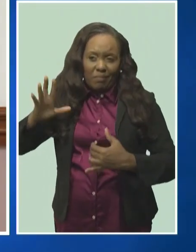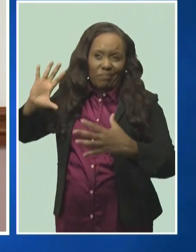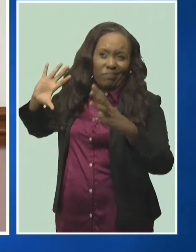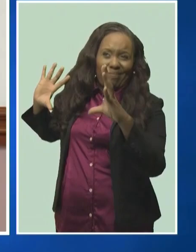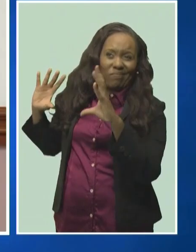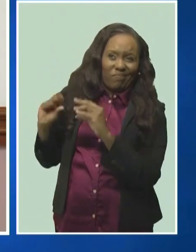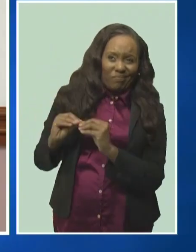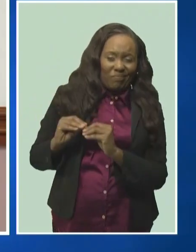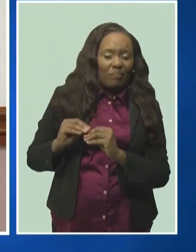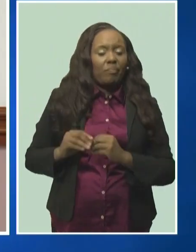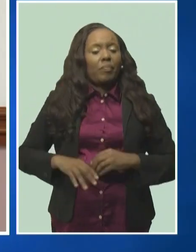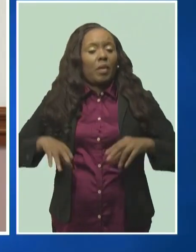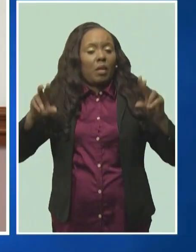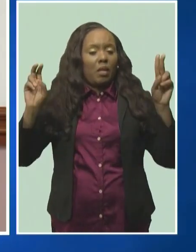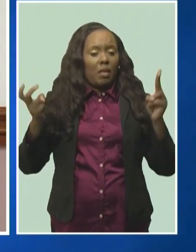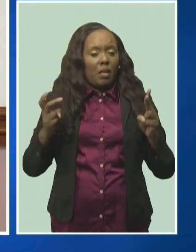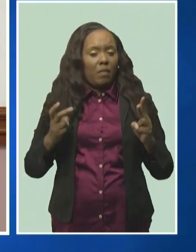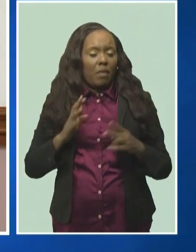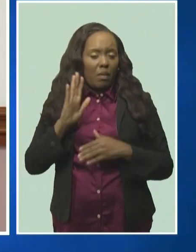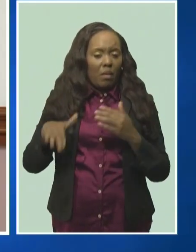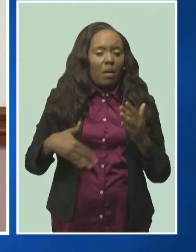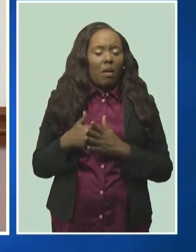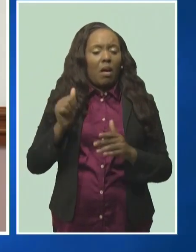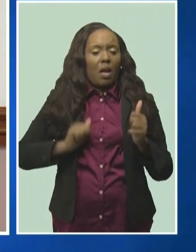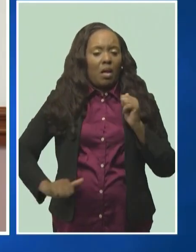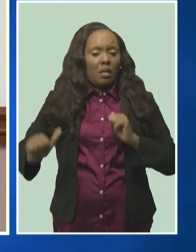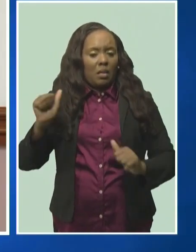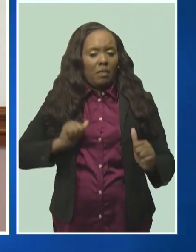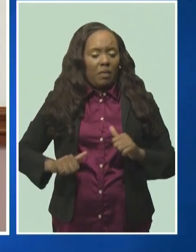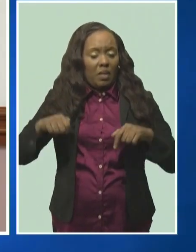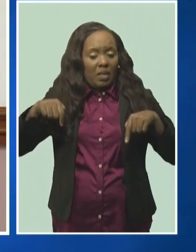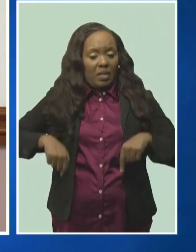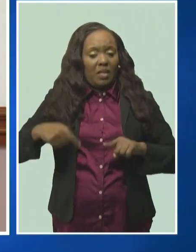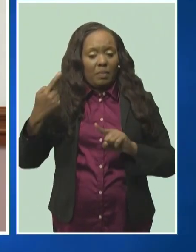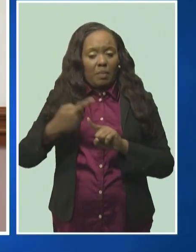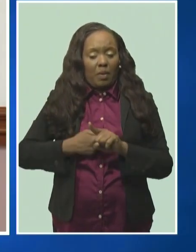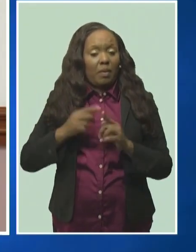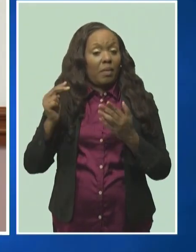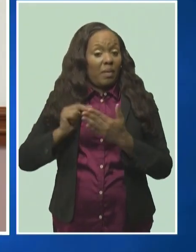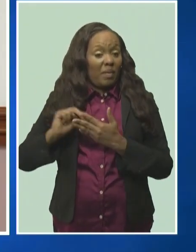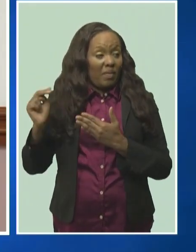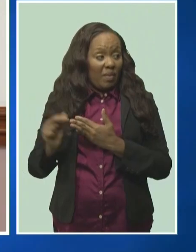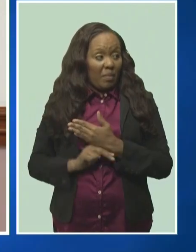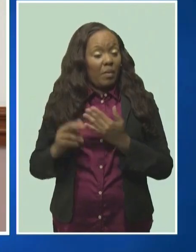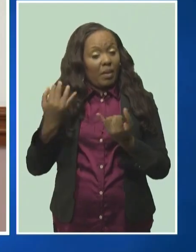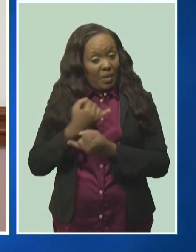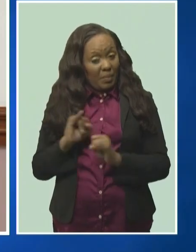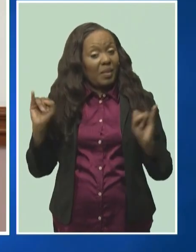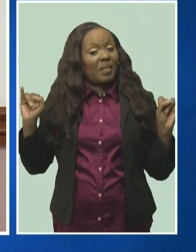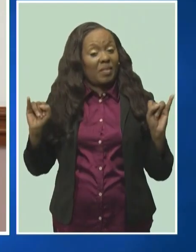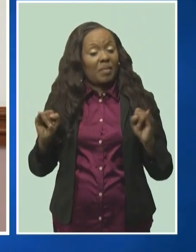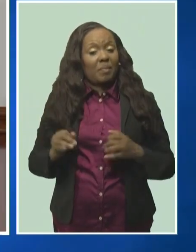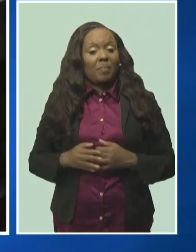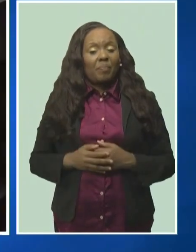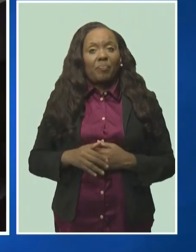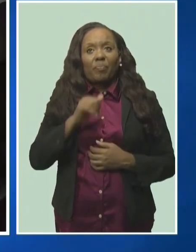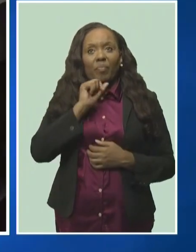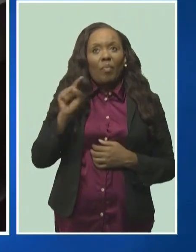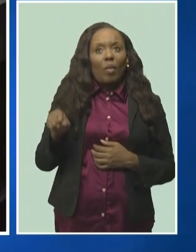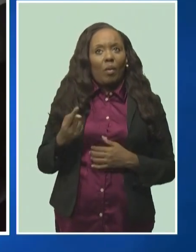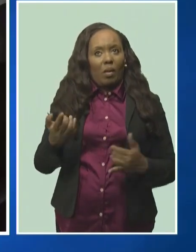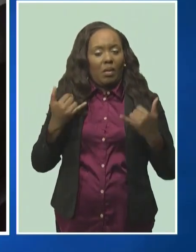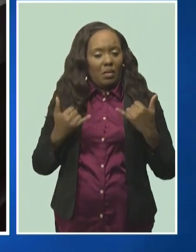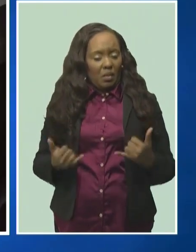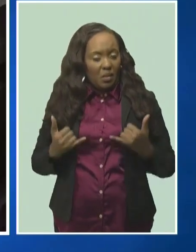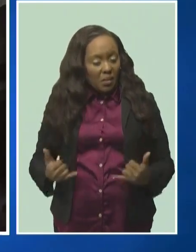theme right through for all of our activities in the month of Independence as well. So we look a bit at not just what's happening